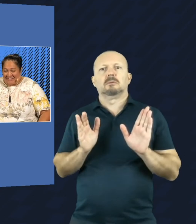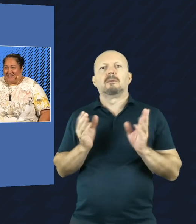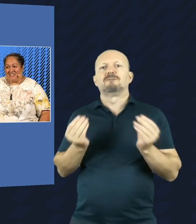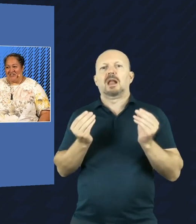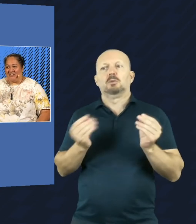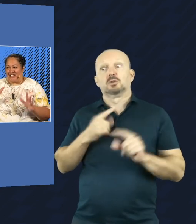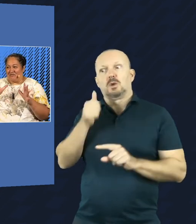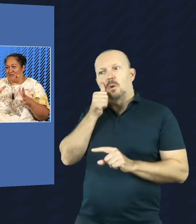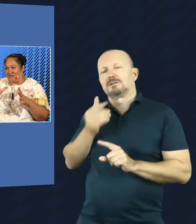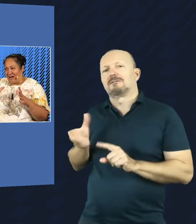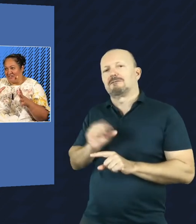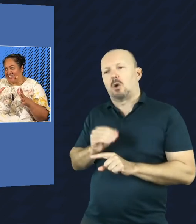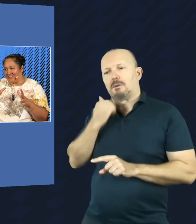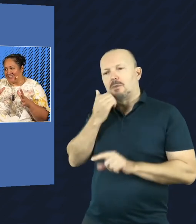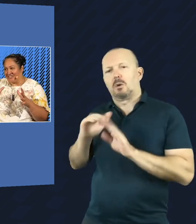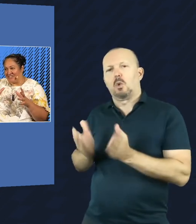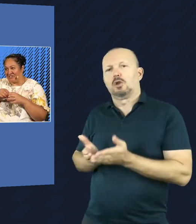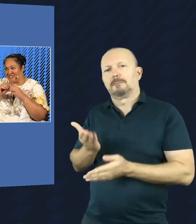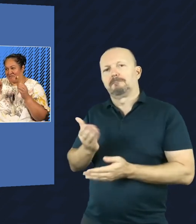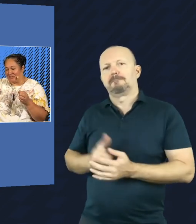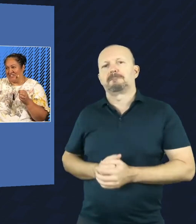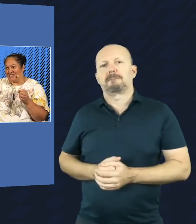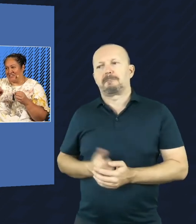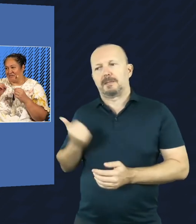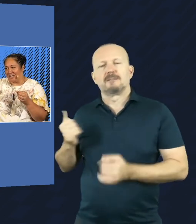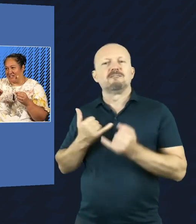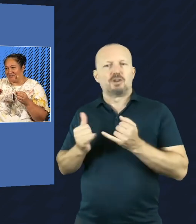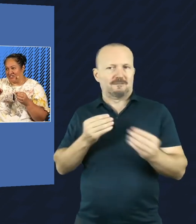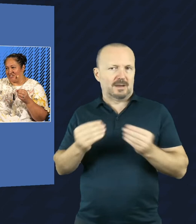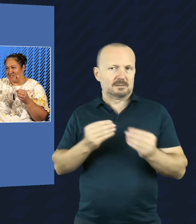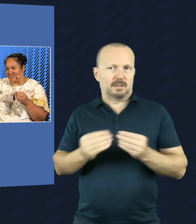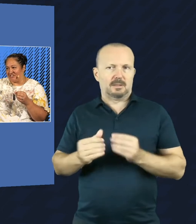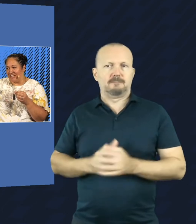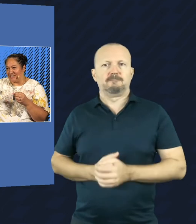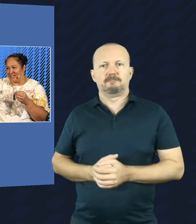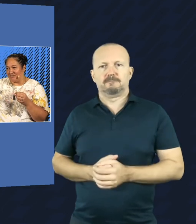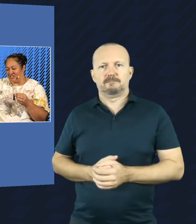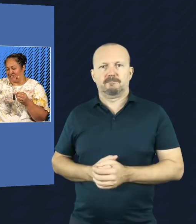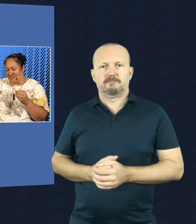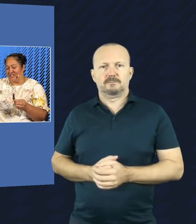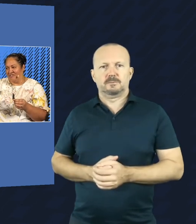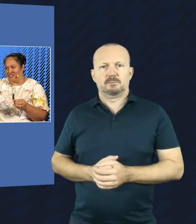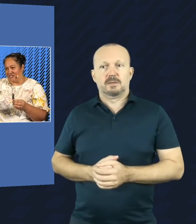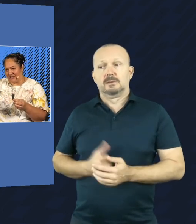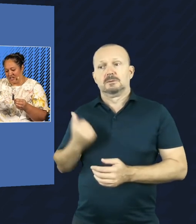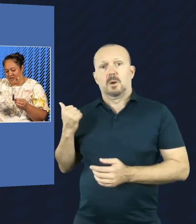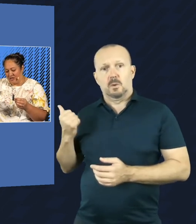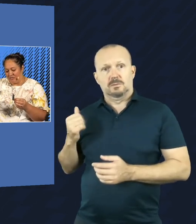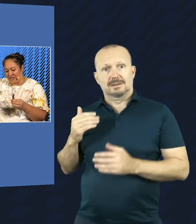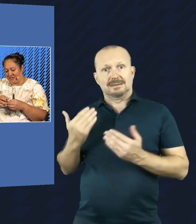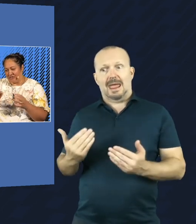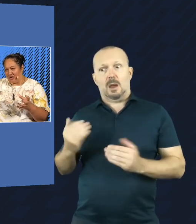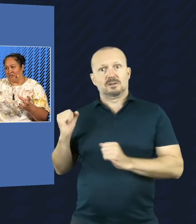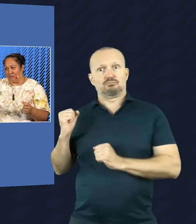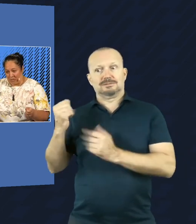It's very flexible as well. Now it's presented in a way that fits integrated data infrastructure,